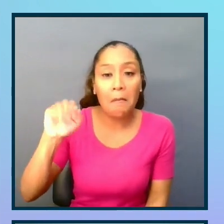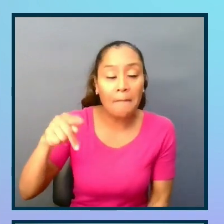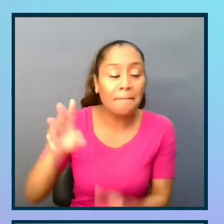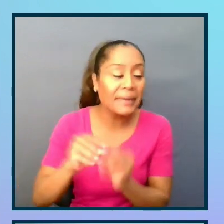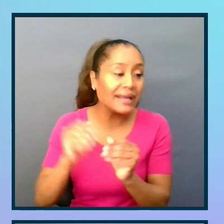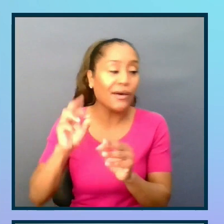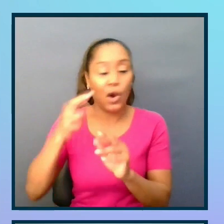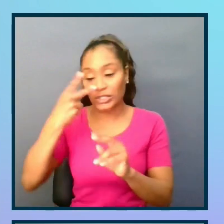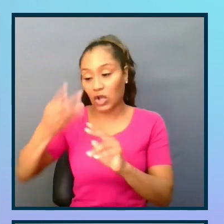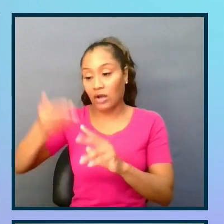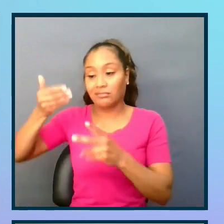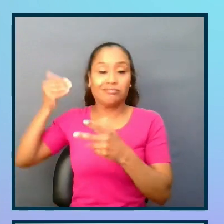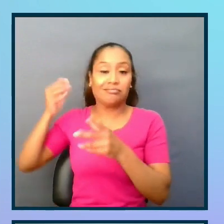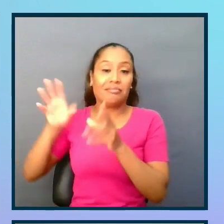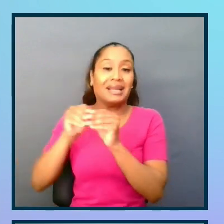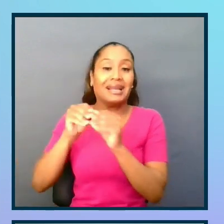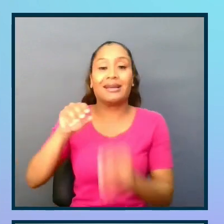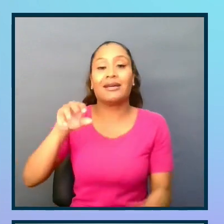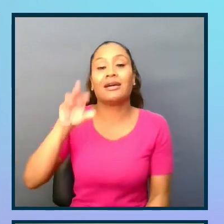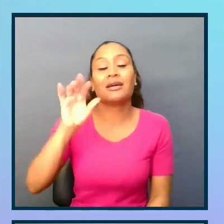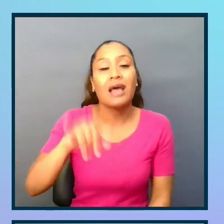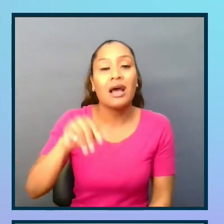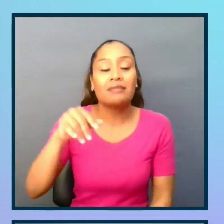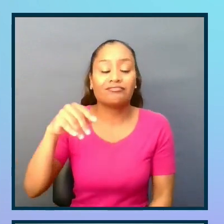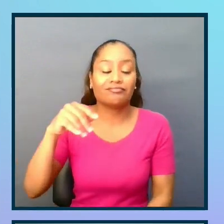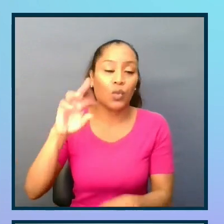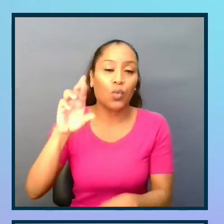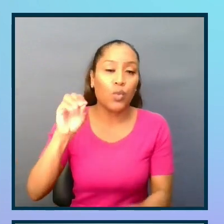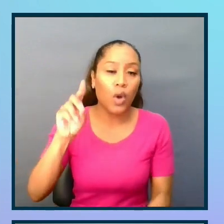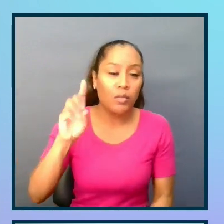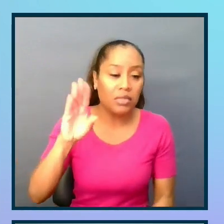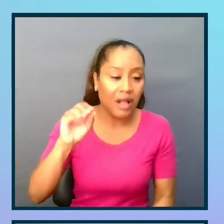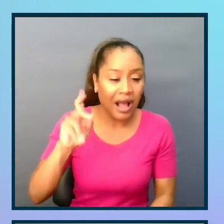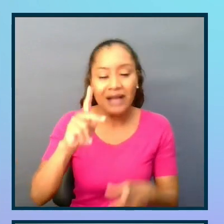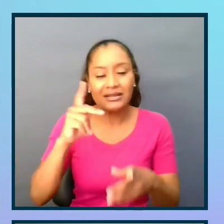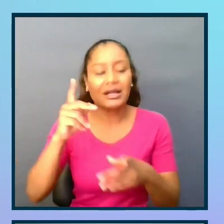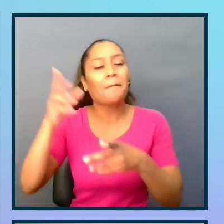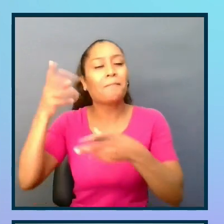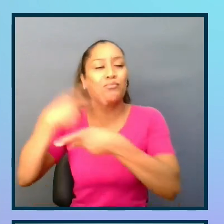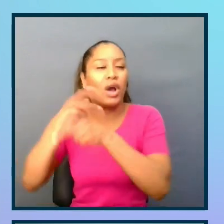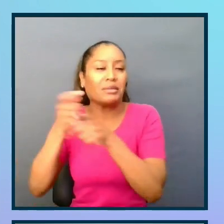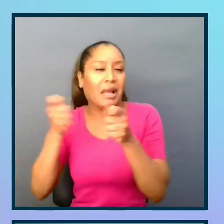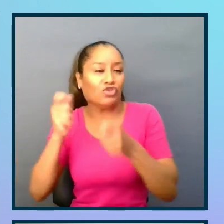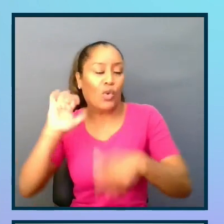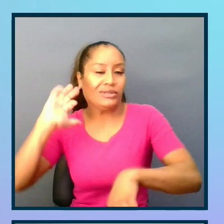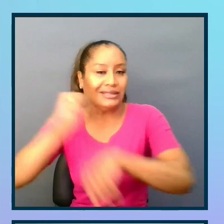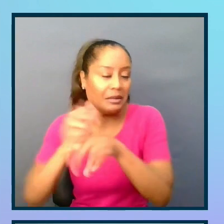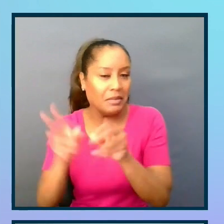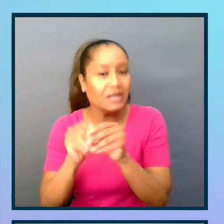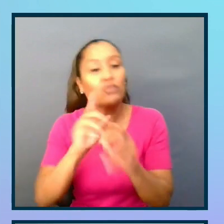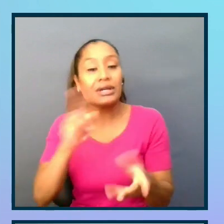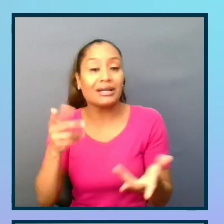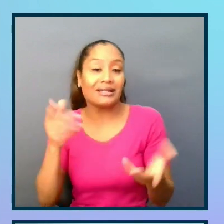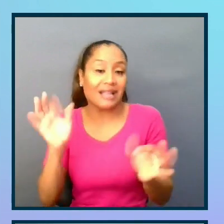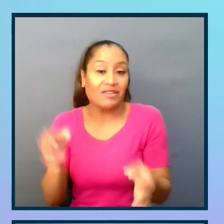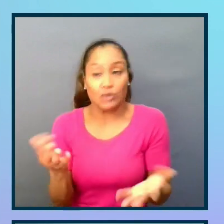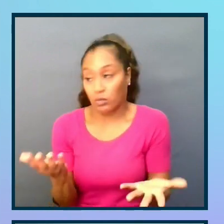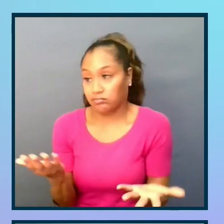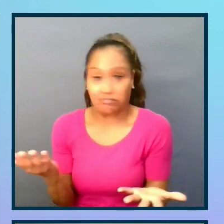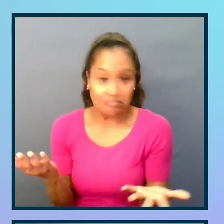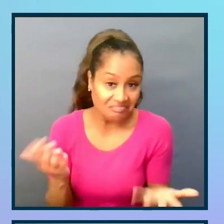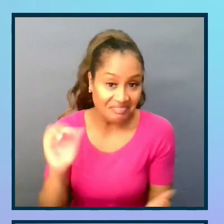the product manager before it was groomed, obviously. But I definitely, we're at AxeCon right now, right? So